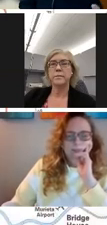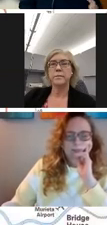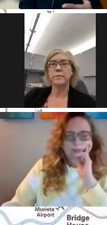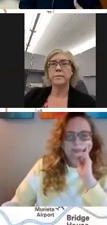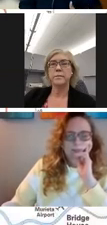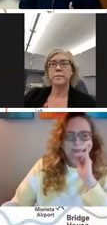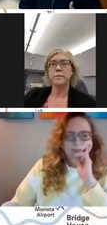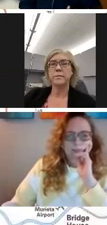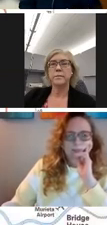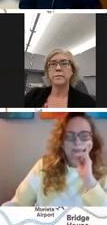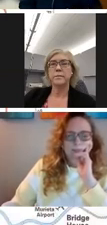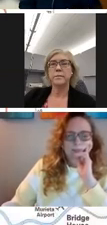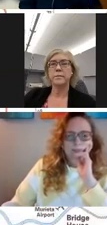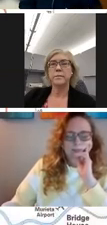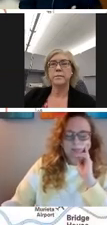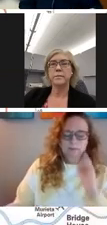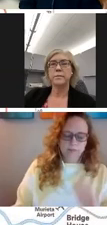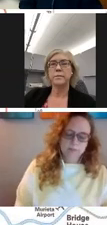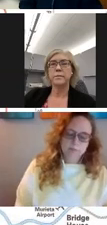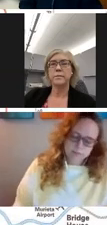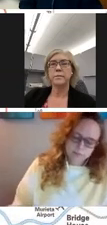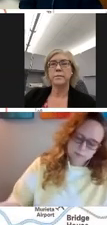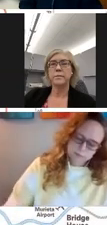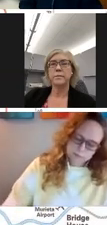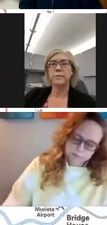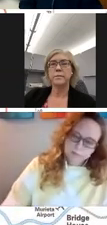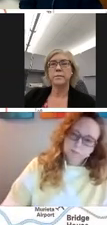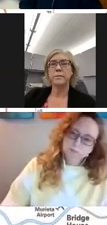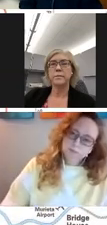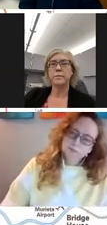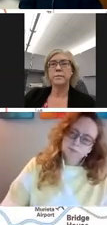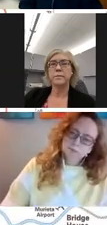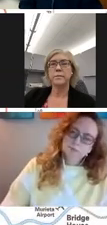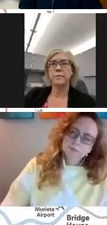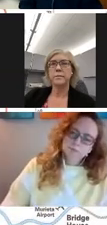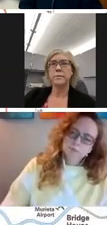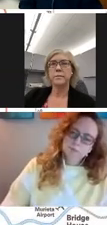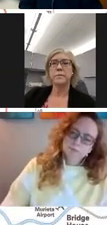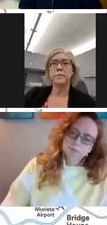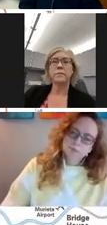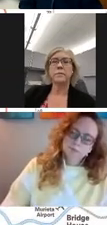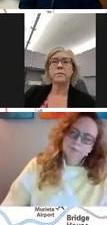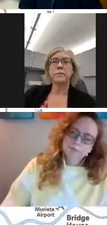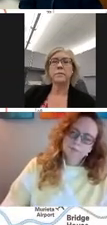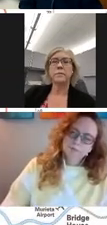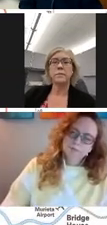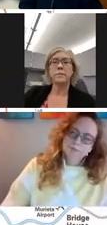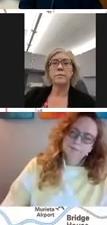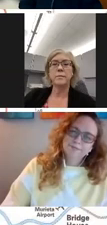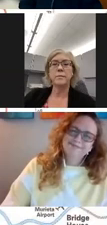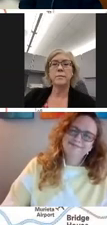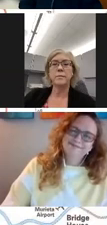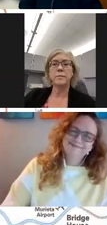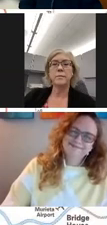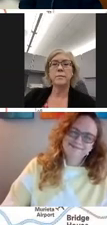paid, she was able to pay her own rent because actually she got a job as a construction worker, which was admirable. And